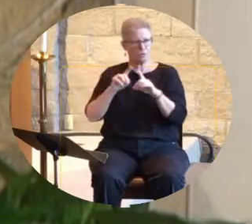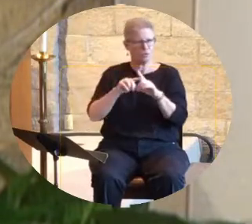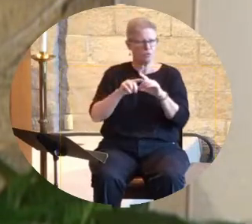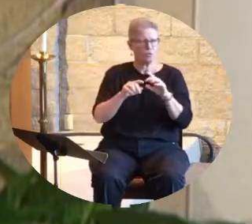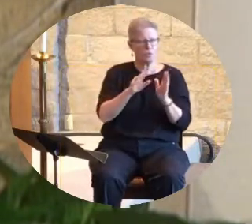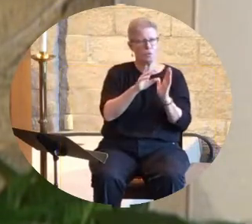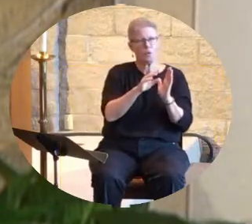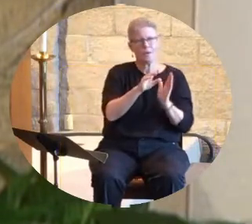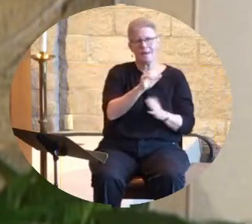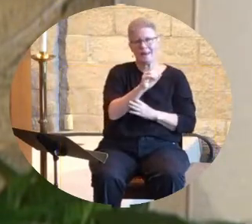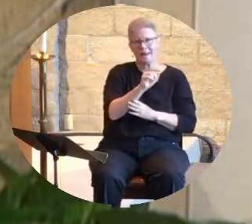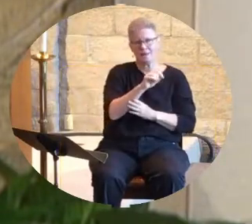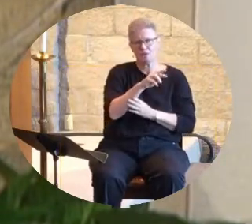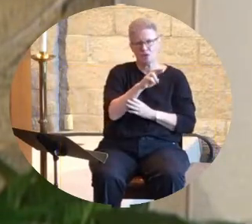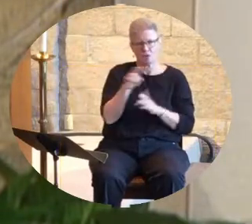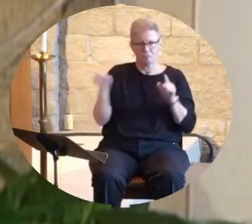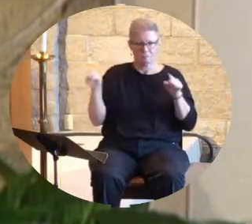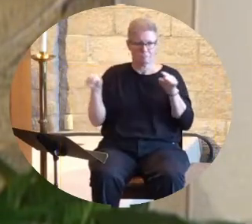Immediately, I woke up.